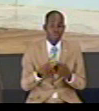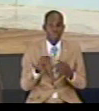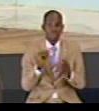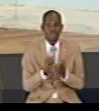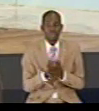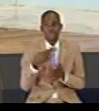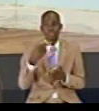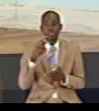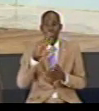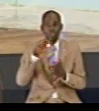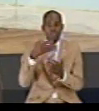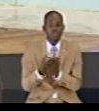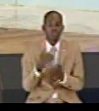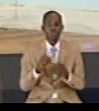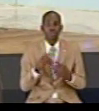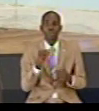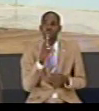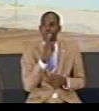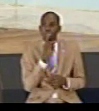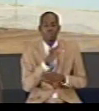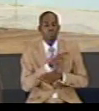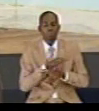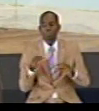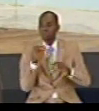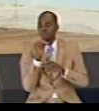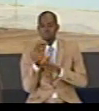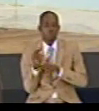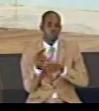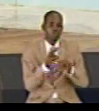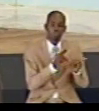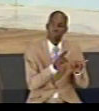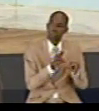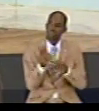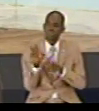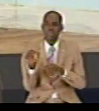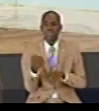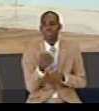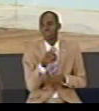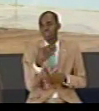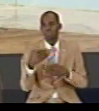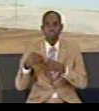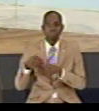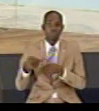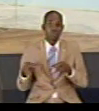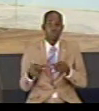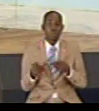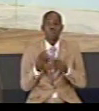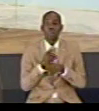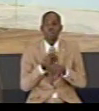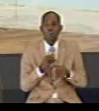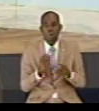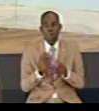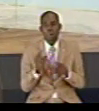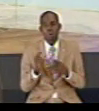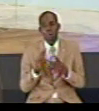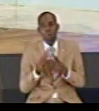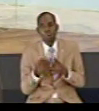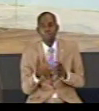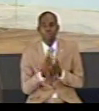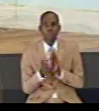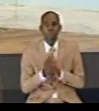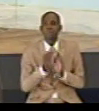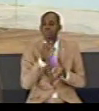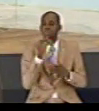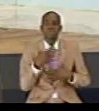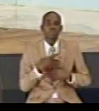water brooks, he doesn't look here and there and become kind of uninterested. He stays